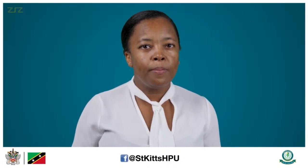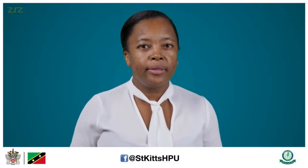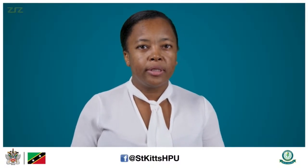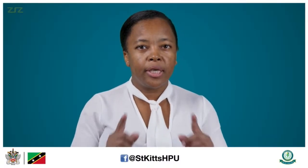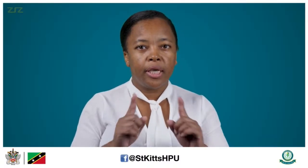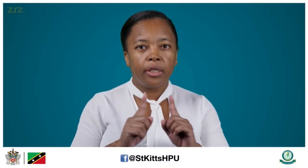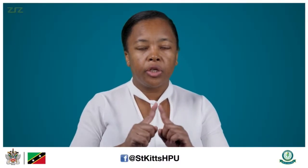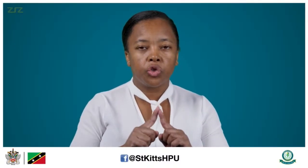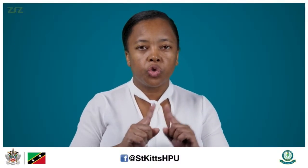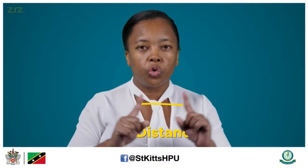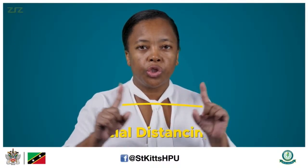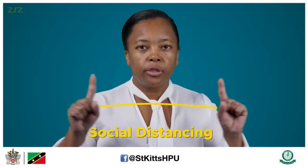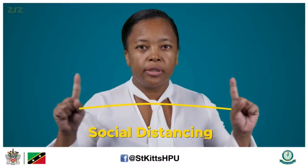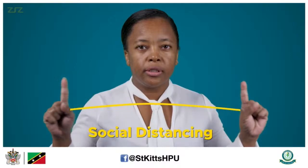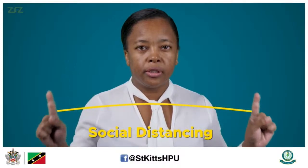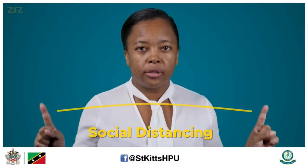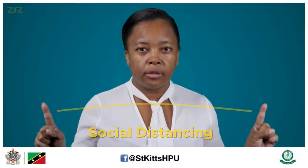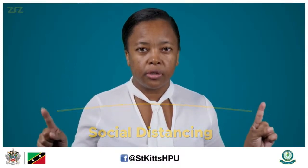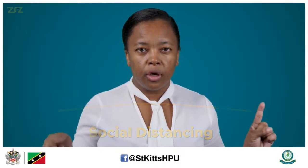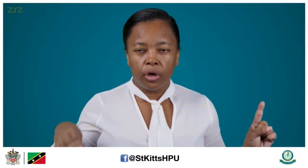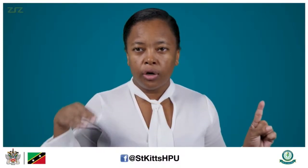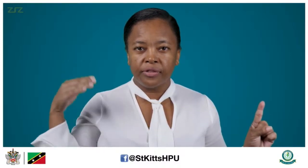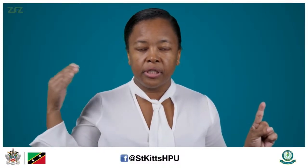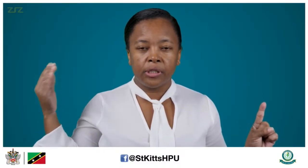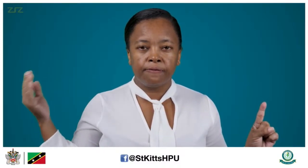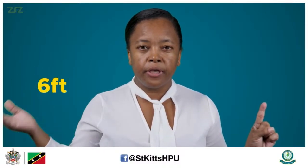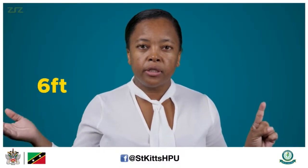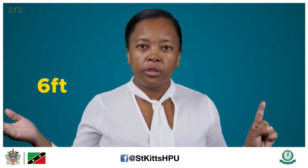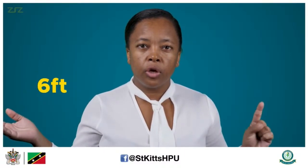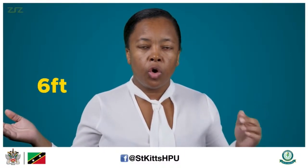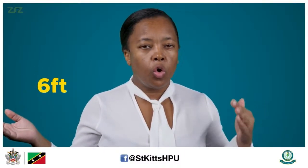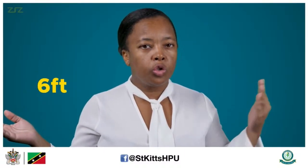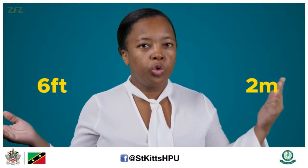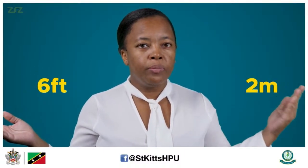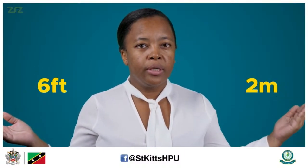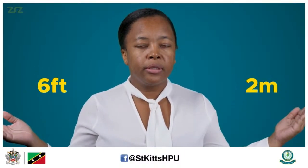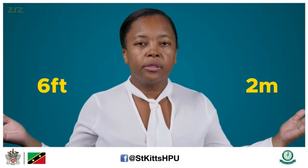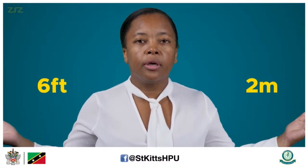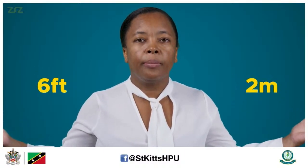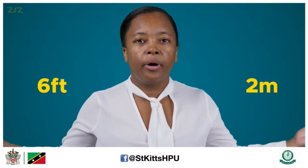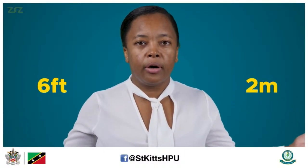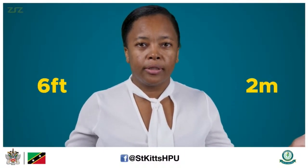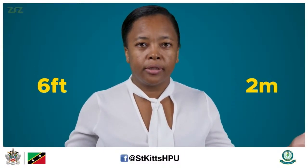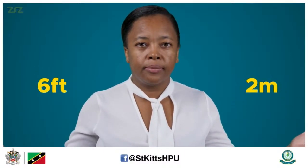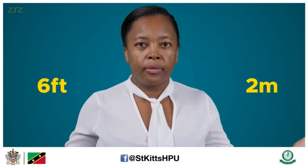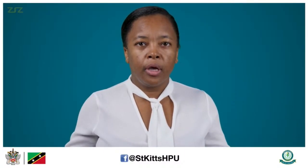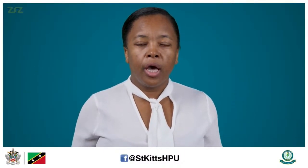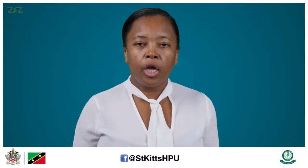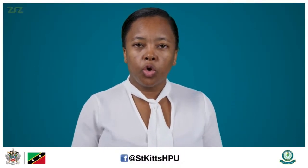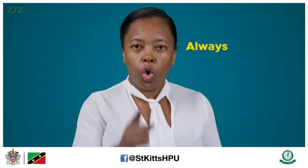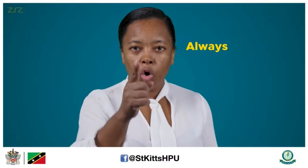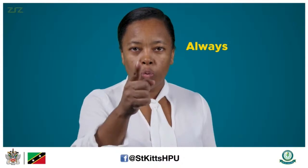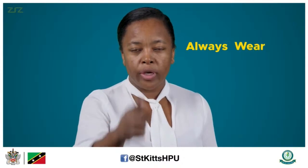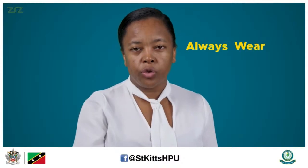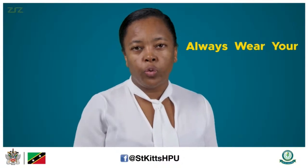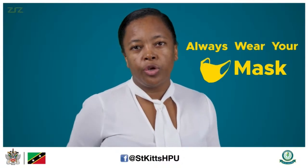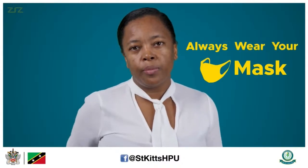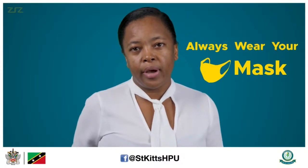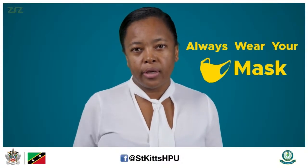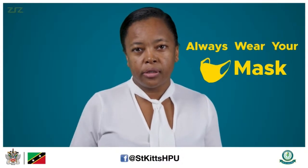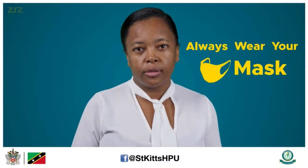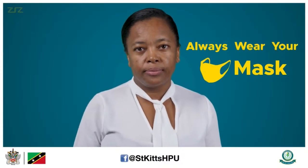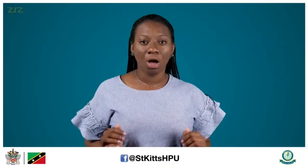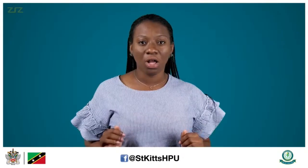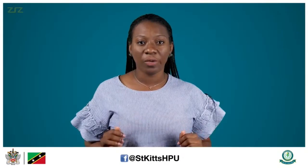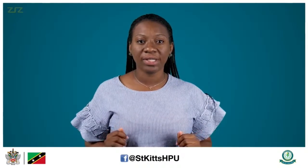remember to maintain a social distance of 6 feet or 2 meters apart, and always wear